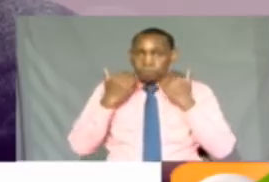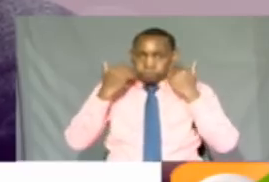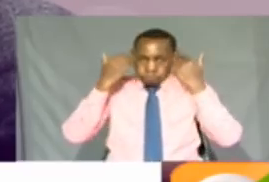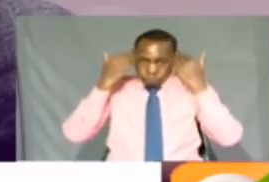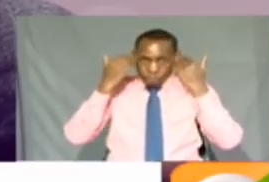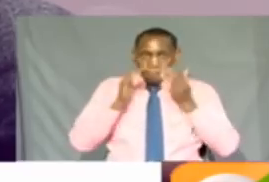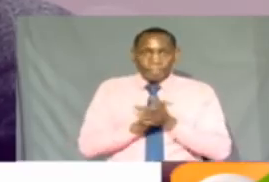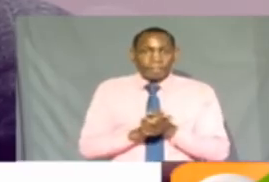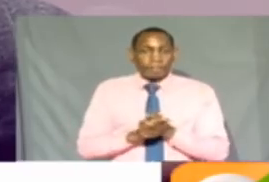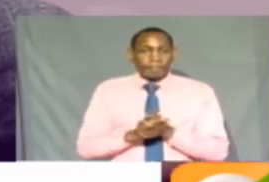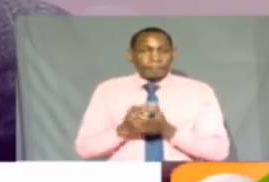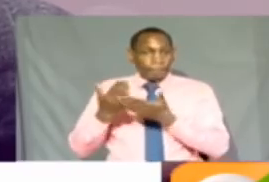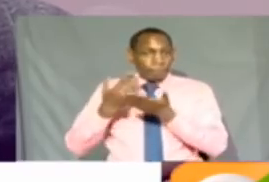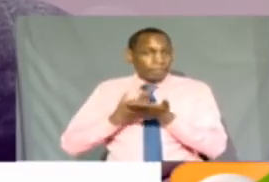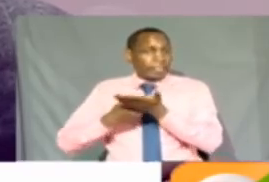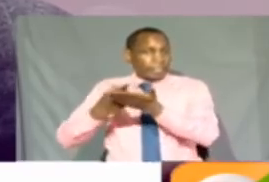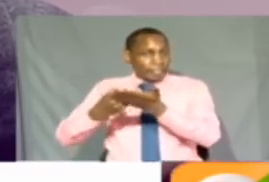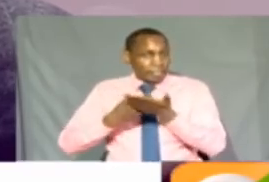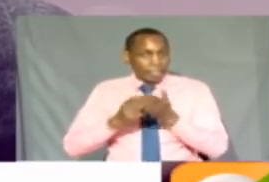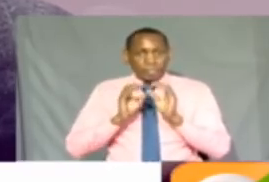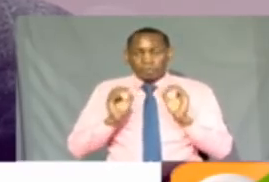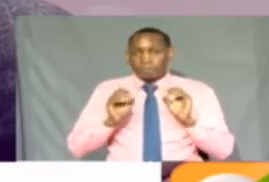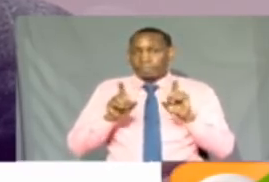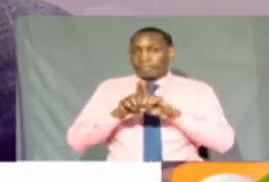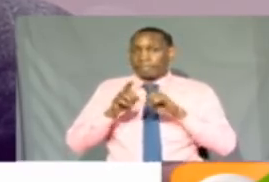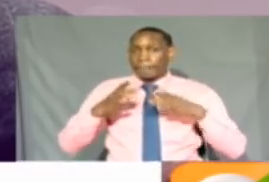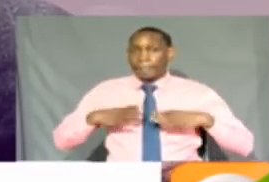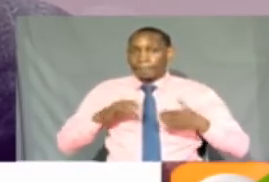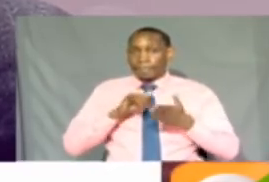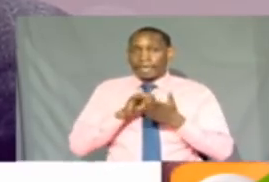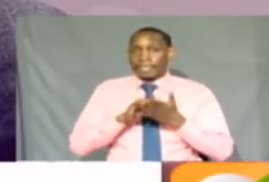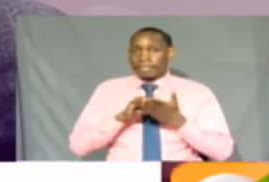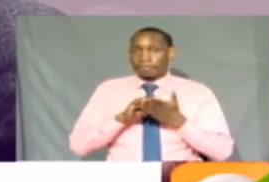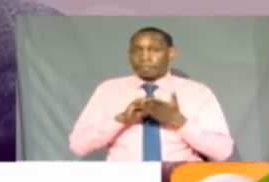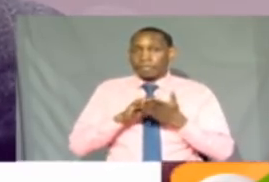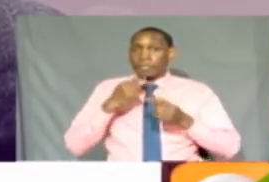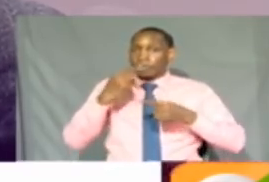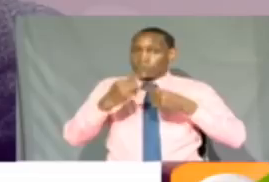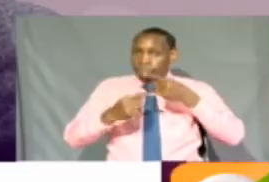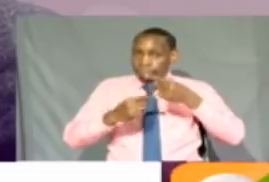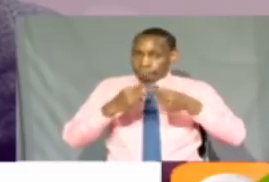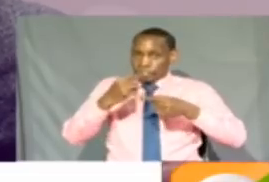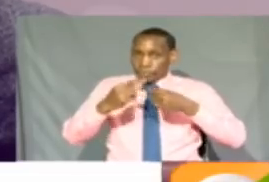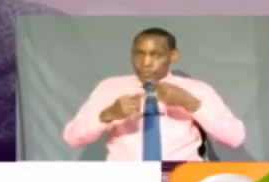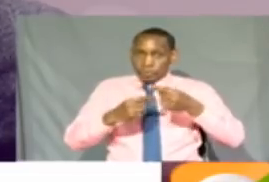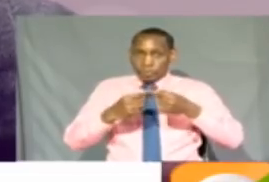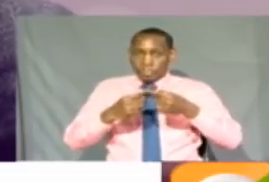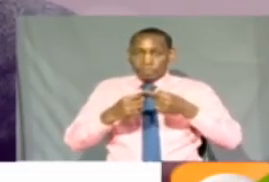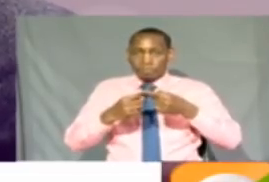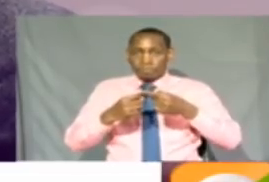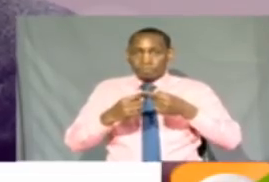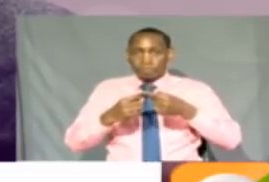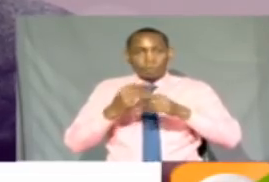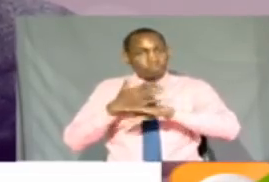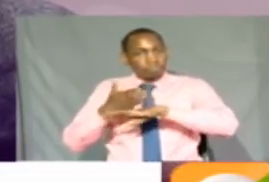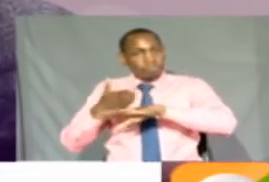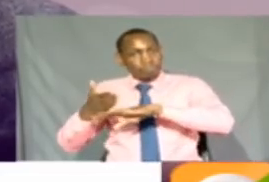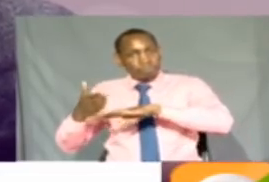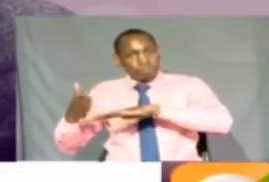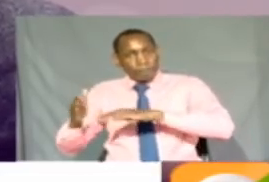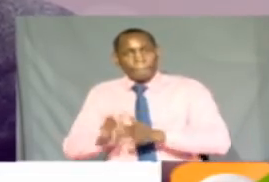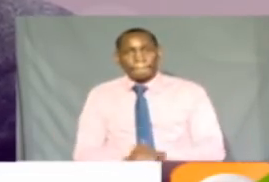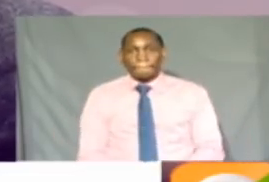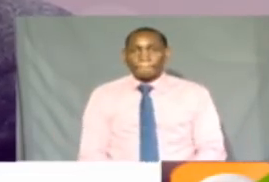didn't have these conversations early enough, or people who midway through still go on with these things dilly-dallying around the issues. Right. Yes.